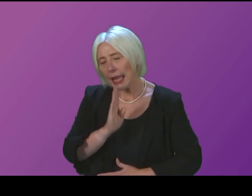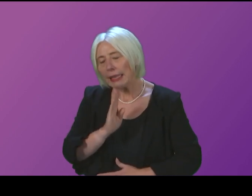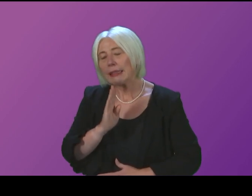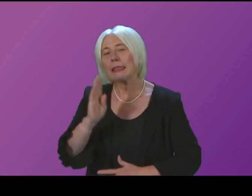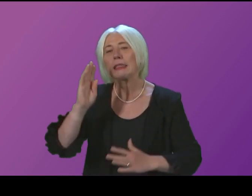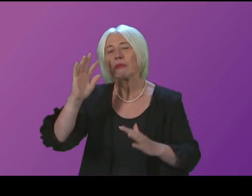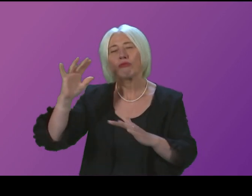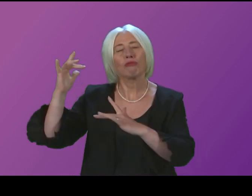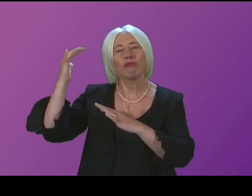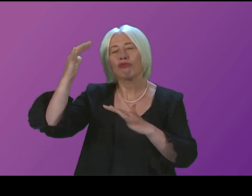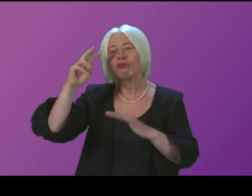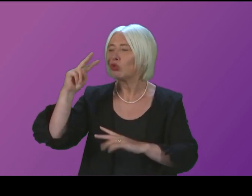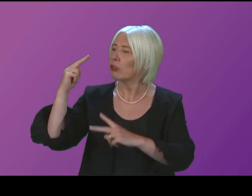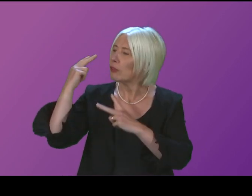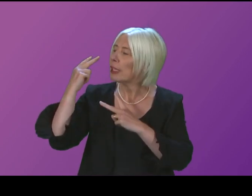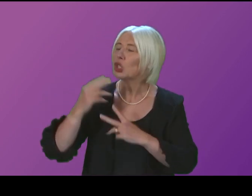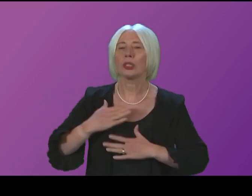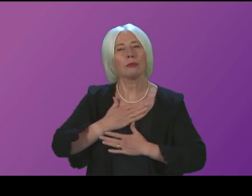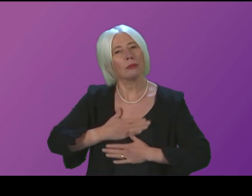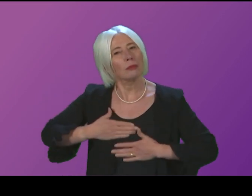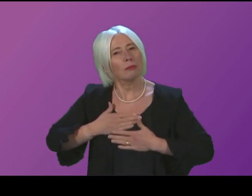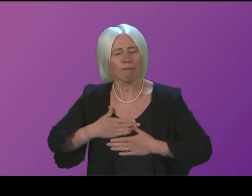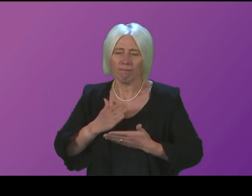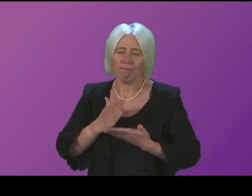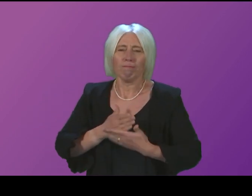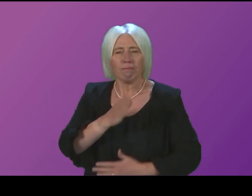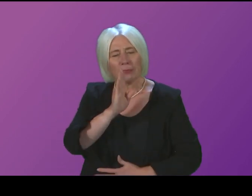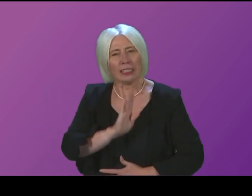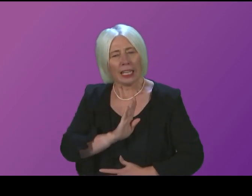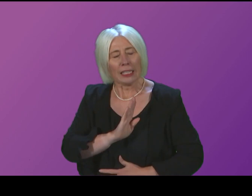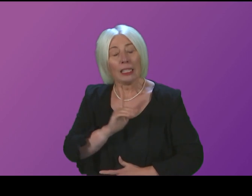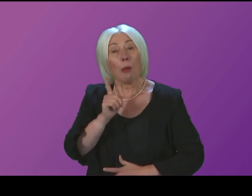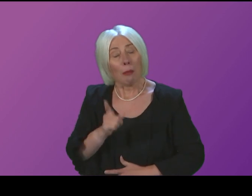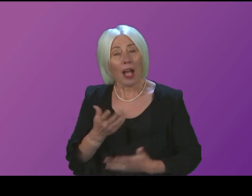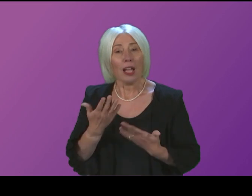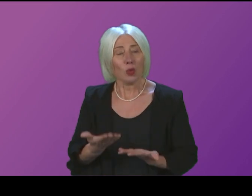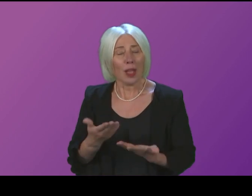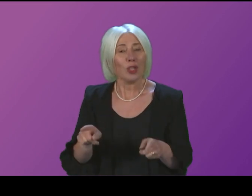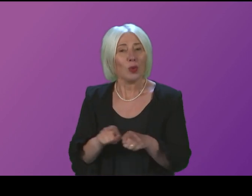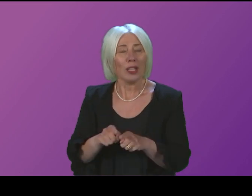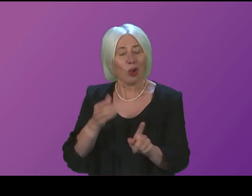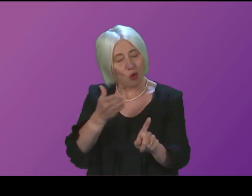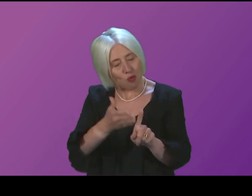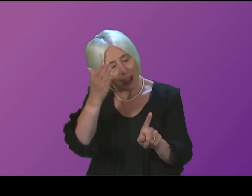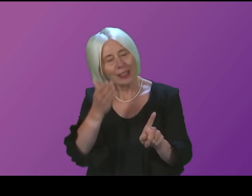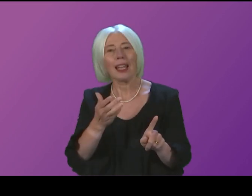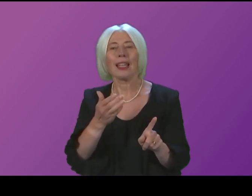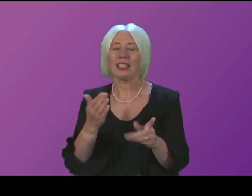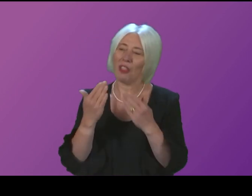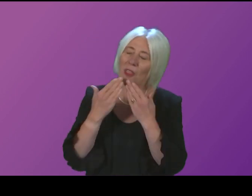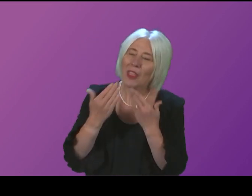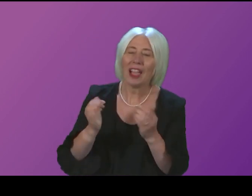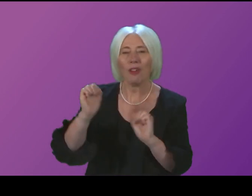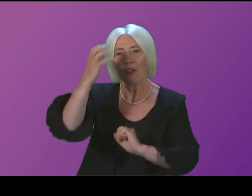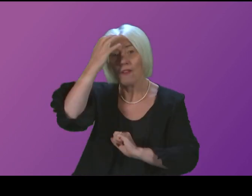reflection, an expression of our sincere sympathy, it is also a day to recognise and be thankful for Her